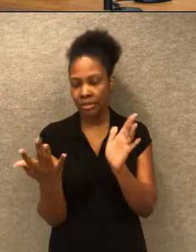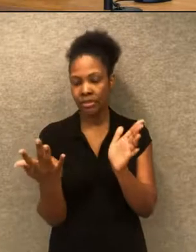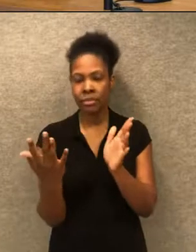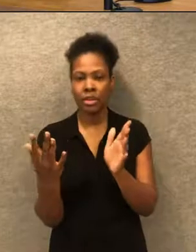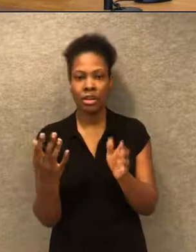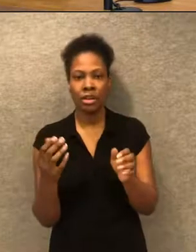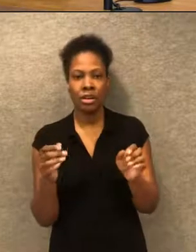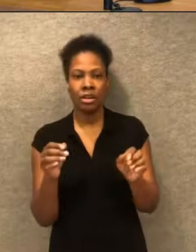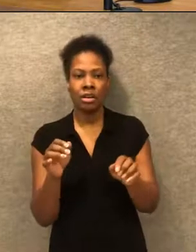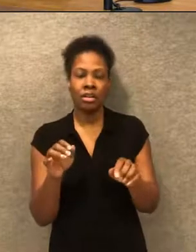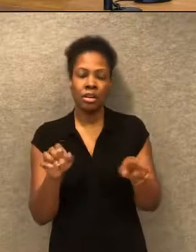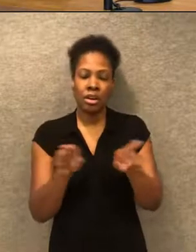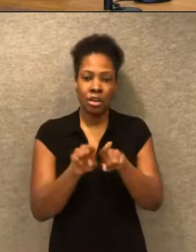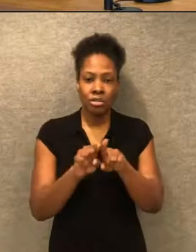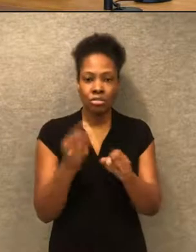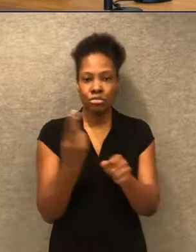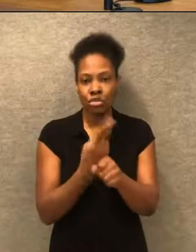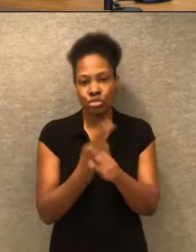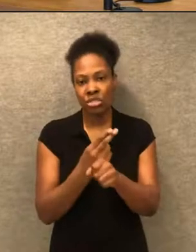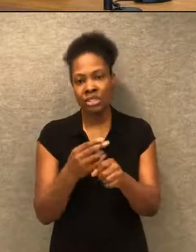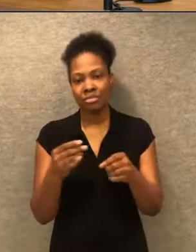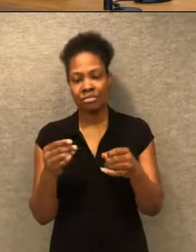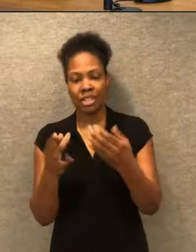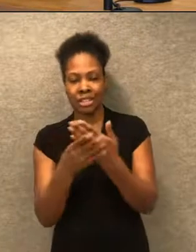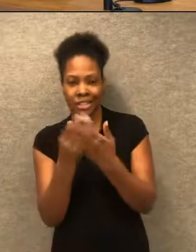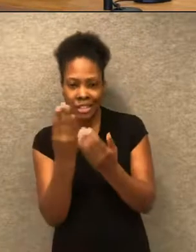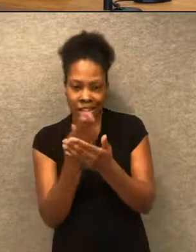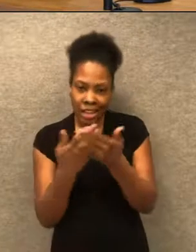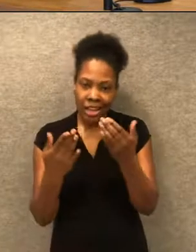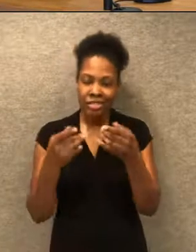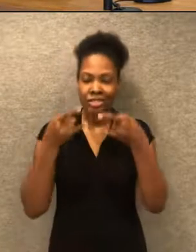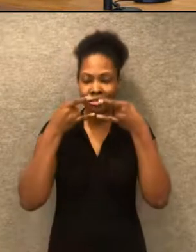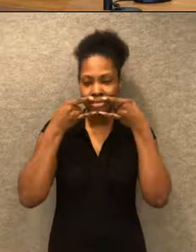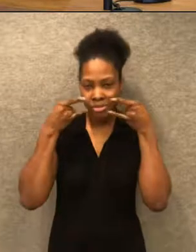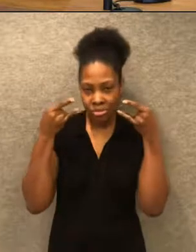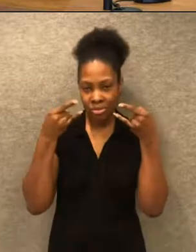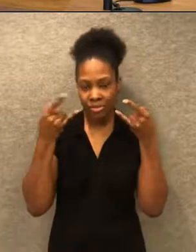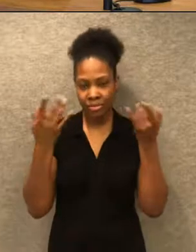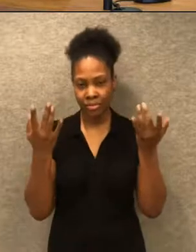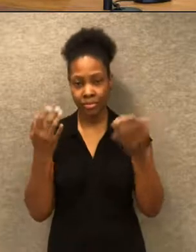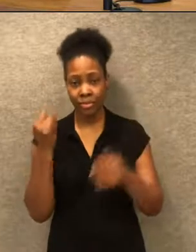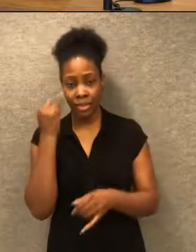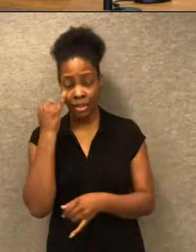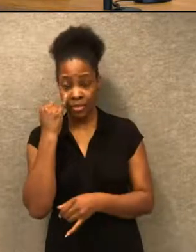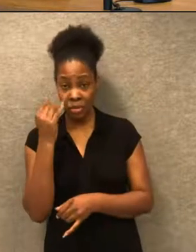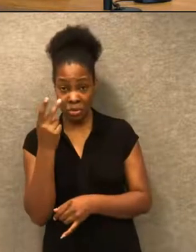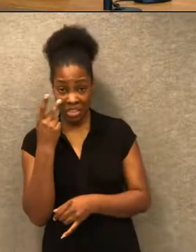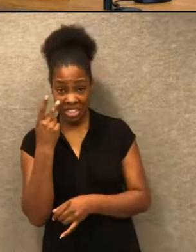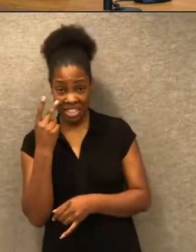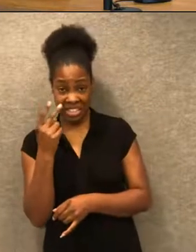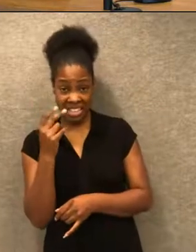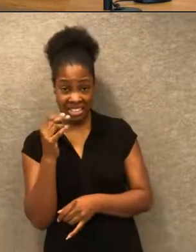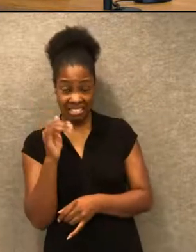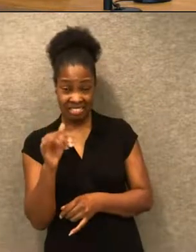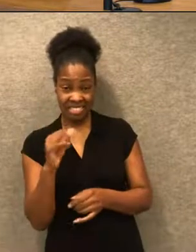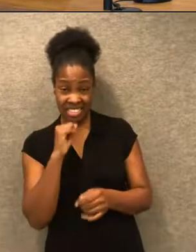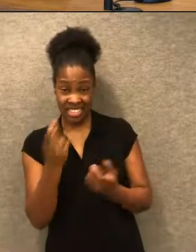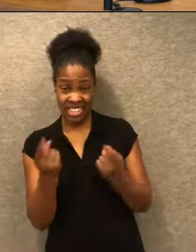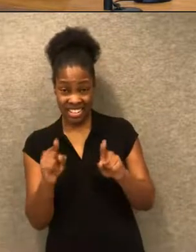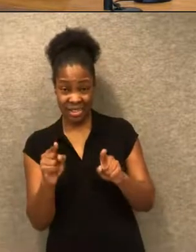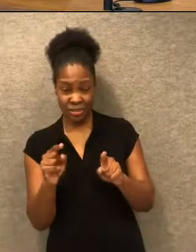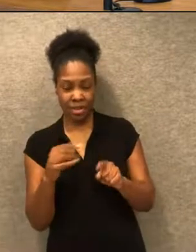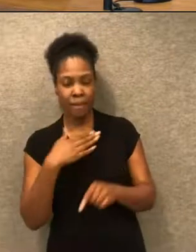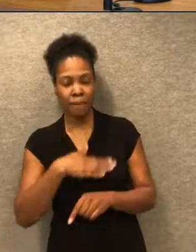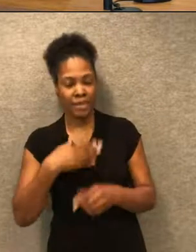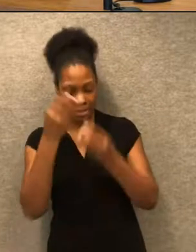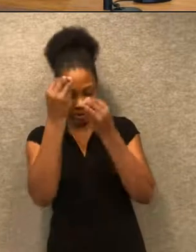those establishments, including hair salons, including nail salons and barbershops. So if you're seeing that that's not being done, please definitely let us know